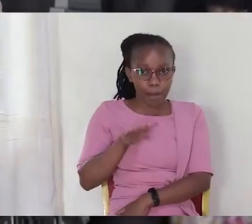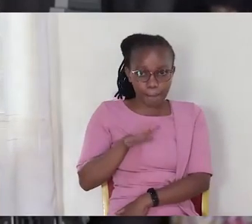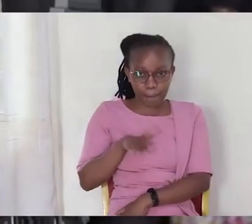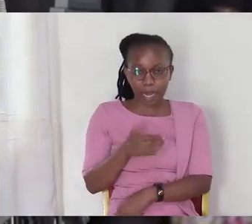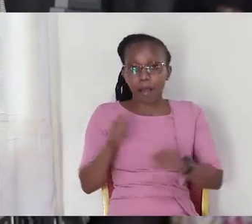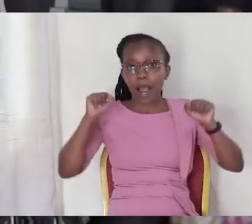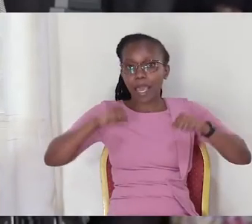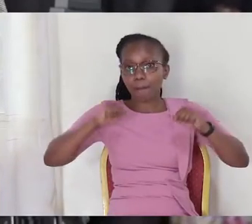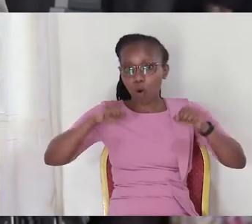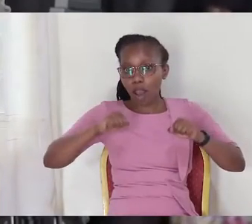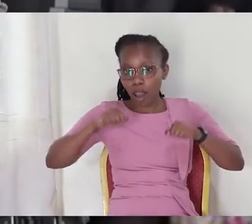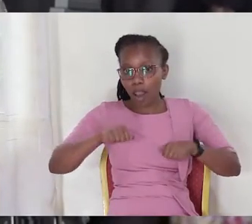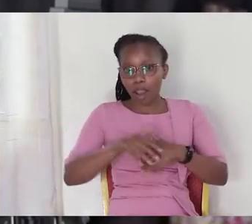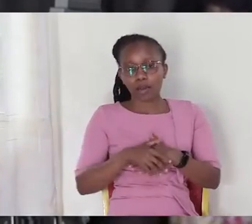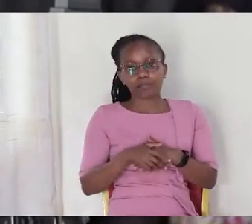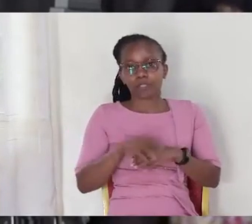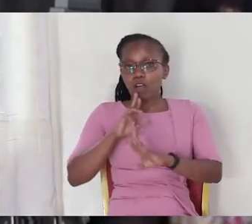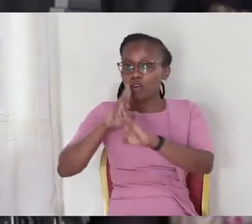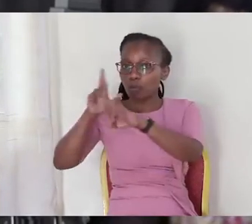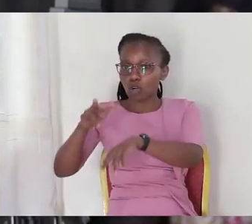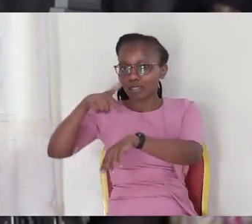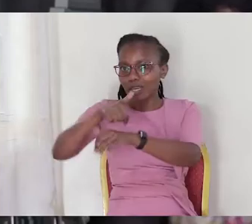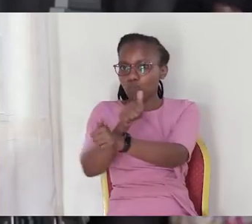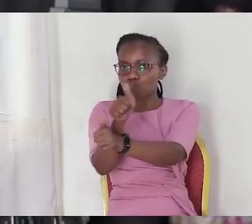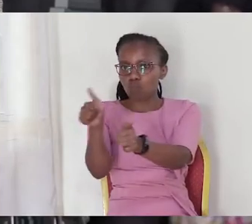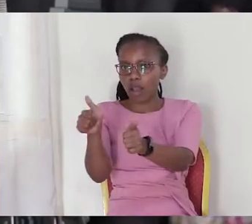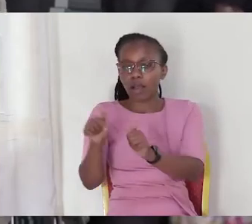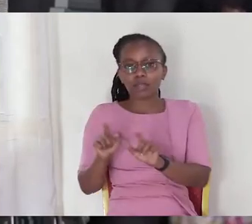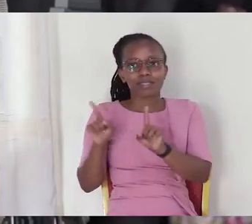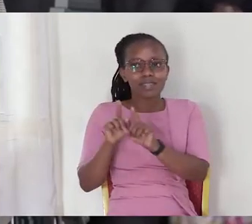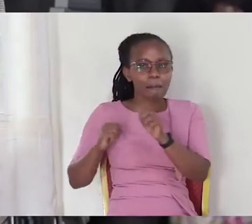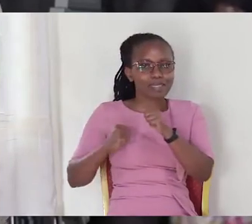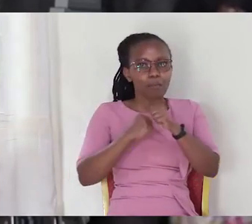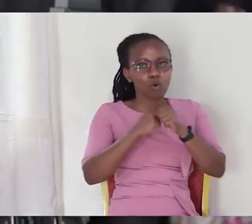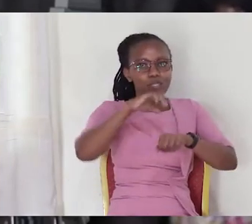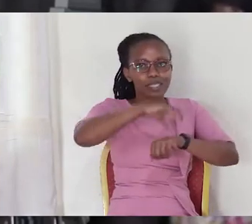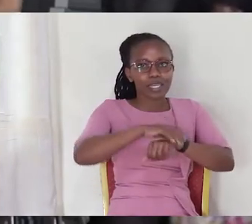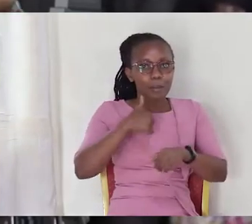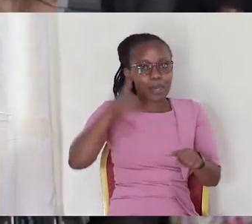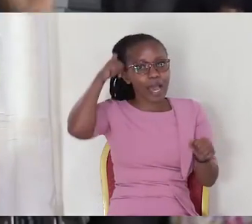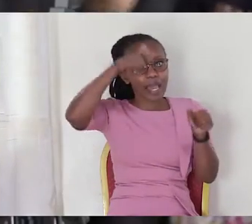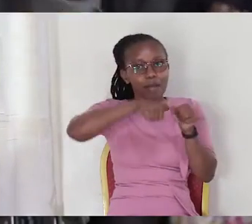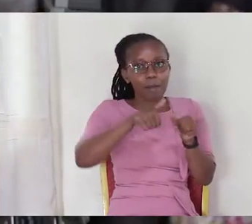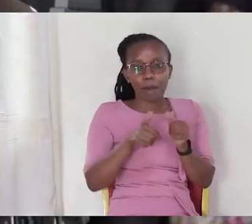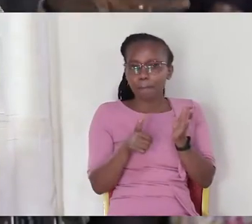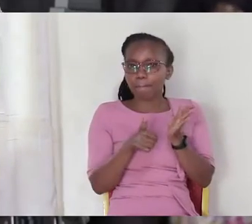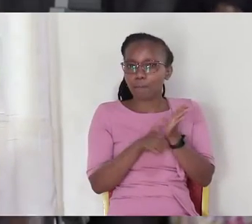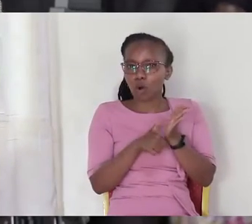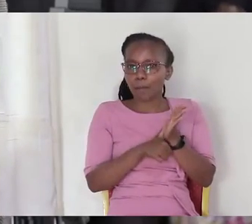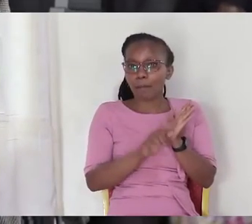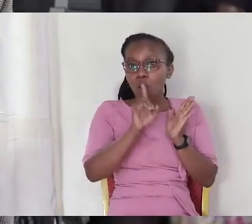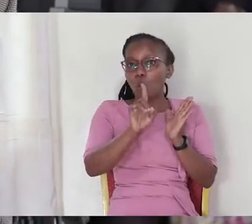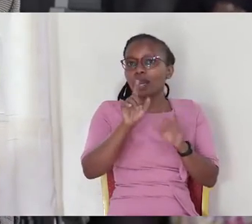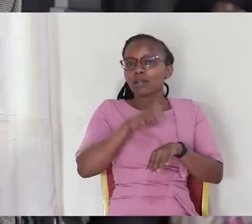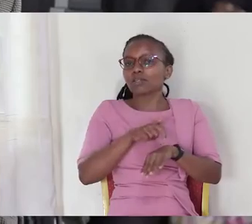also able to also report on time and also get support. I remember one of the biggest problems we found in our